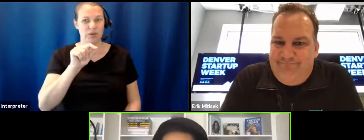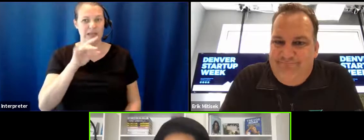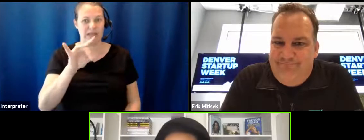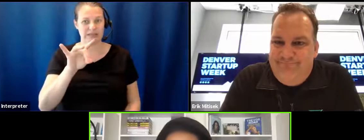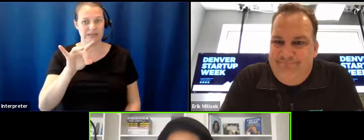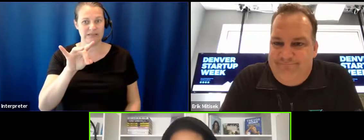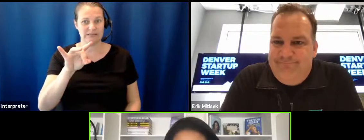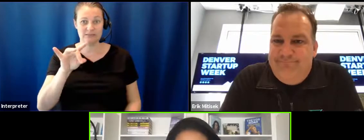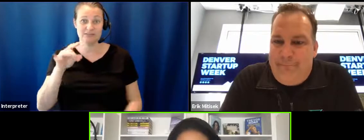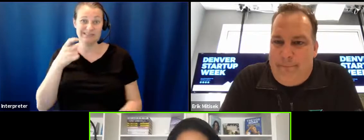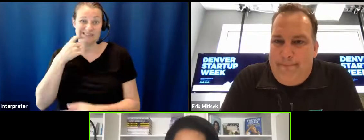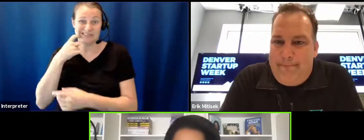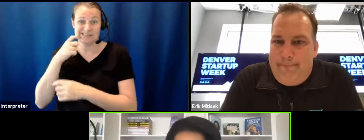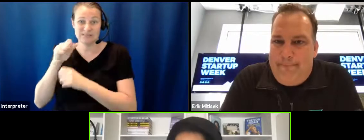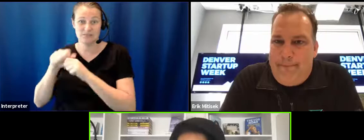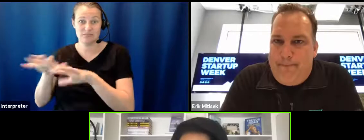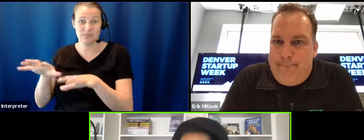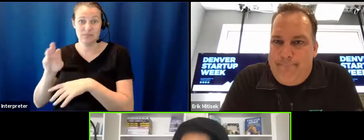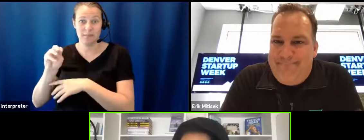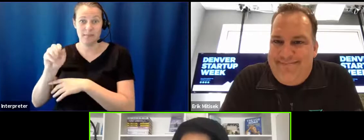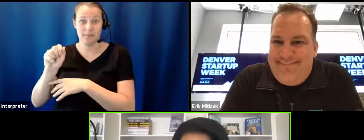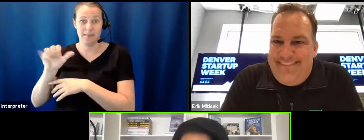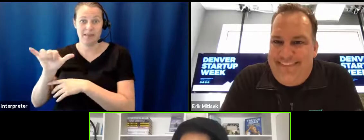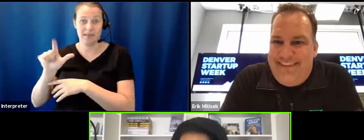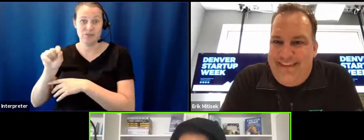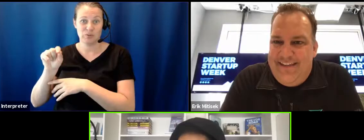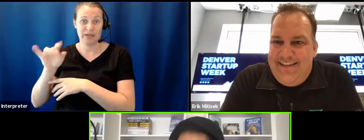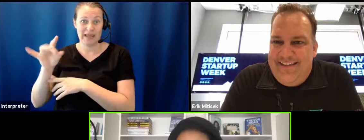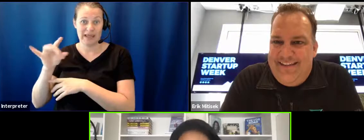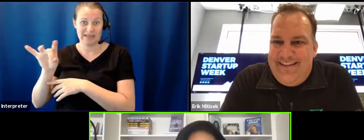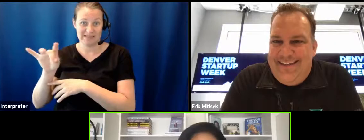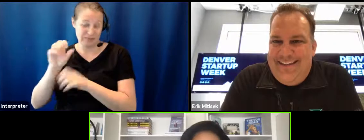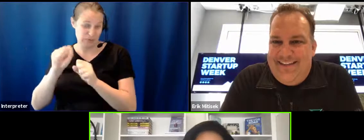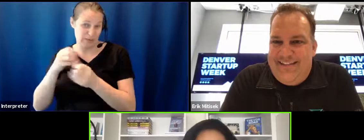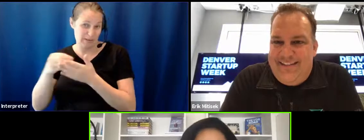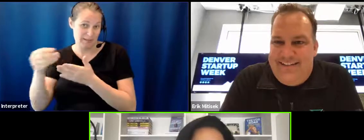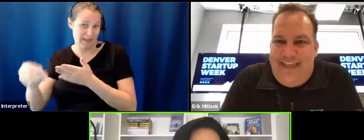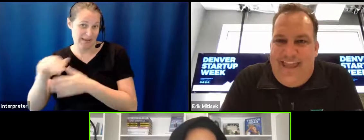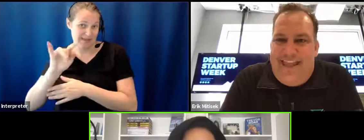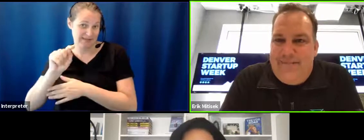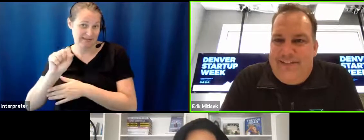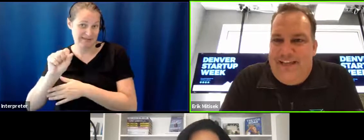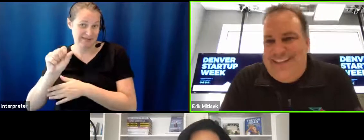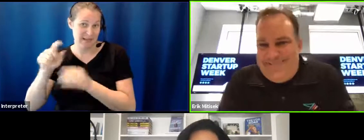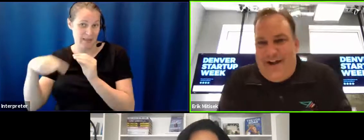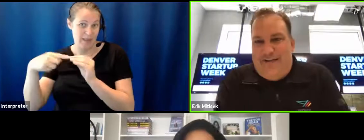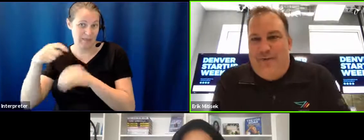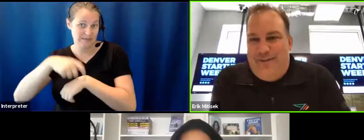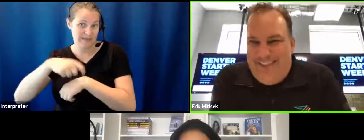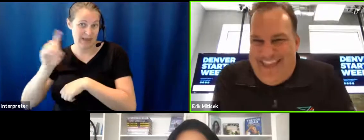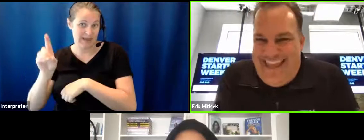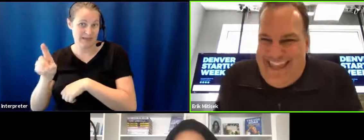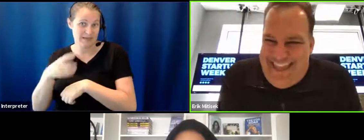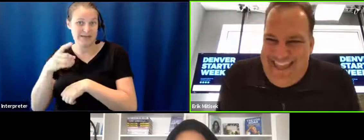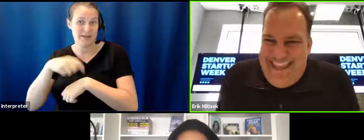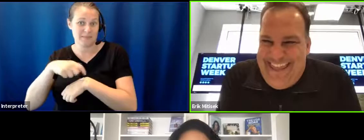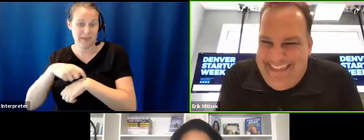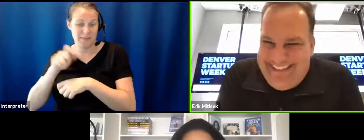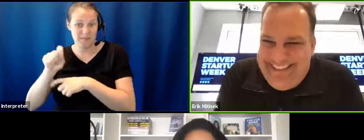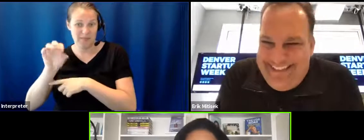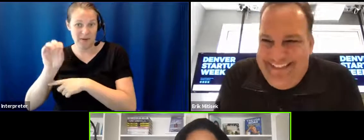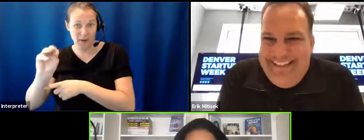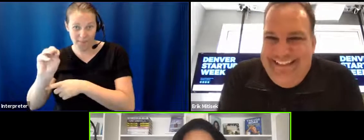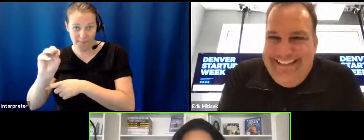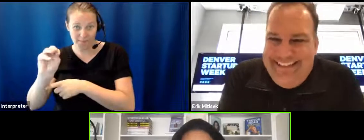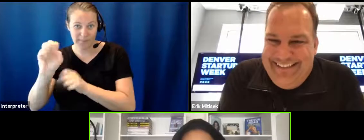of this year and is still available at itsaboutdamntime.com if you want to check it out. And Amazon, rock and roll. Yeah.